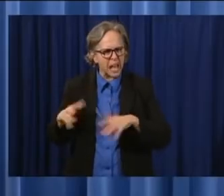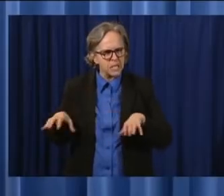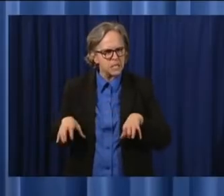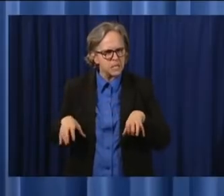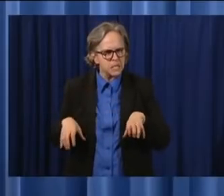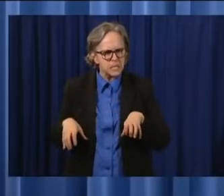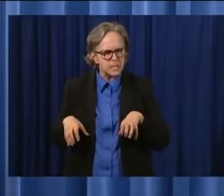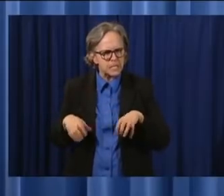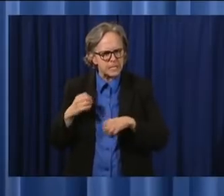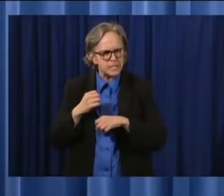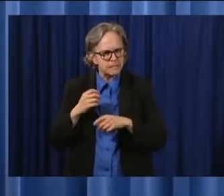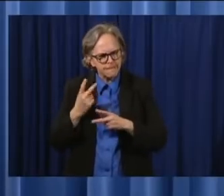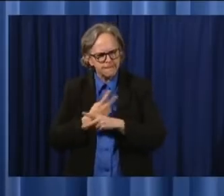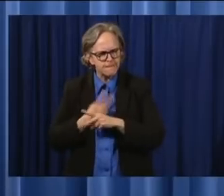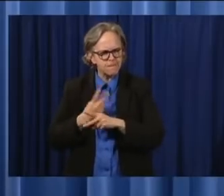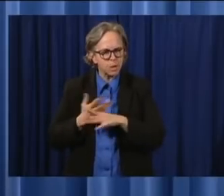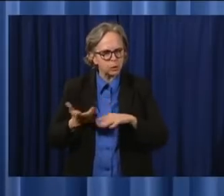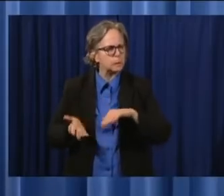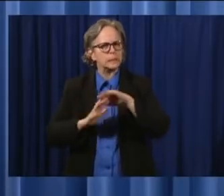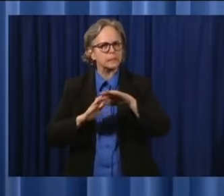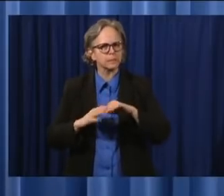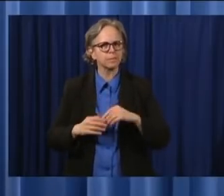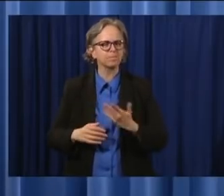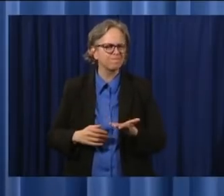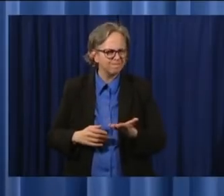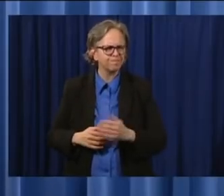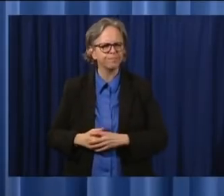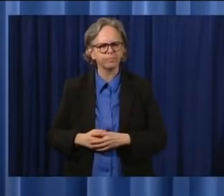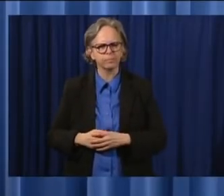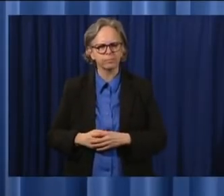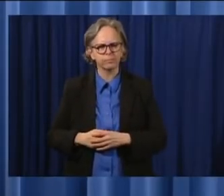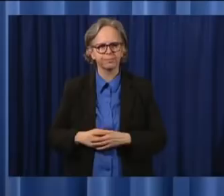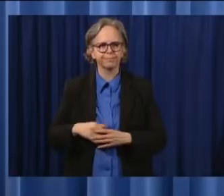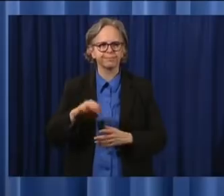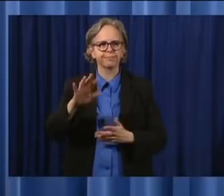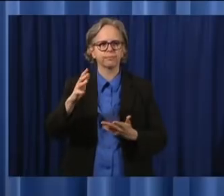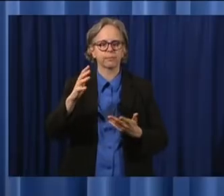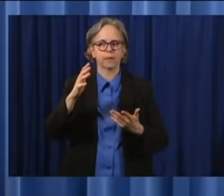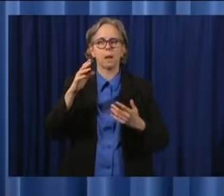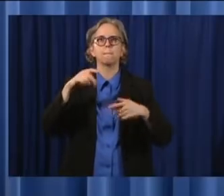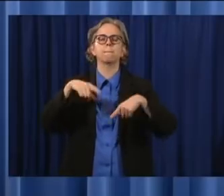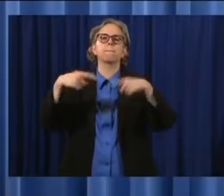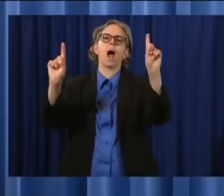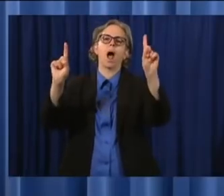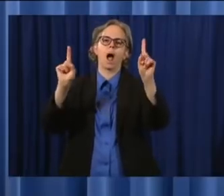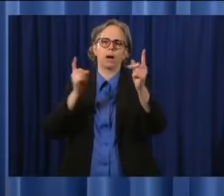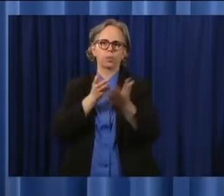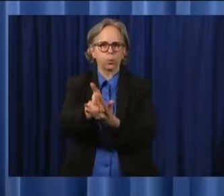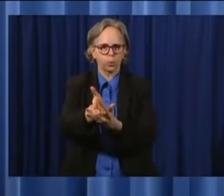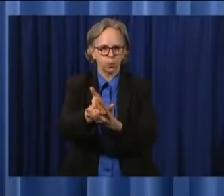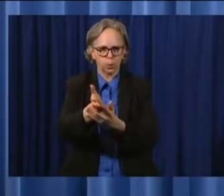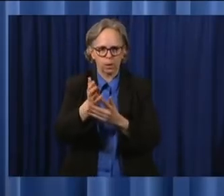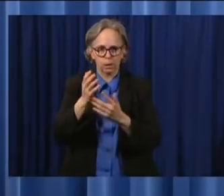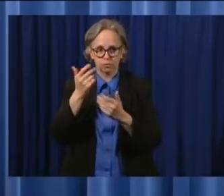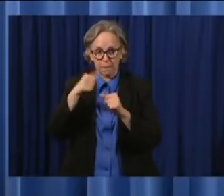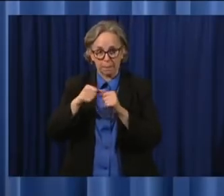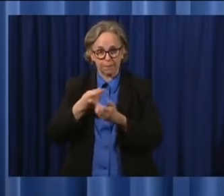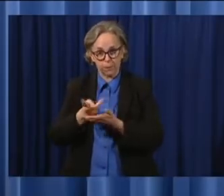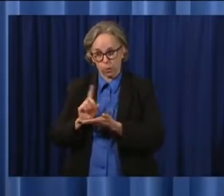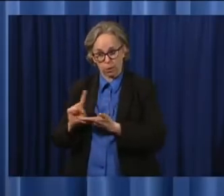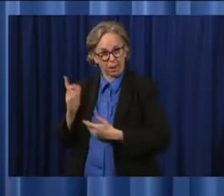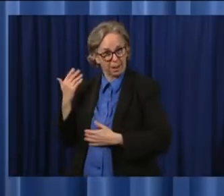We got a breakthrough. We had a breakthrough when we were able to sign the contract a few weeks ago in regard